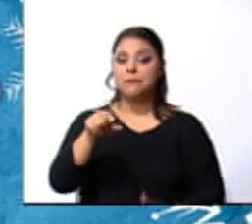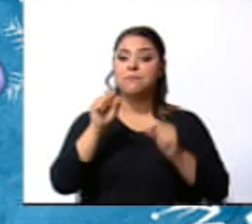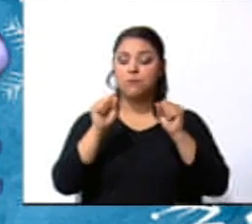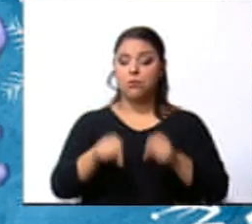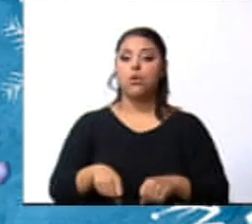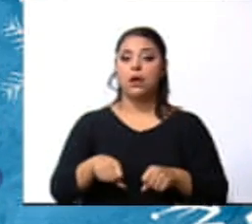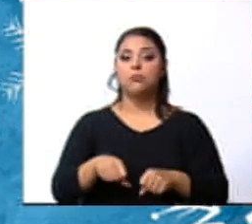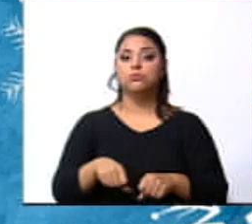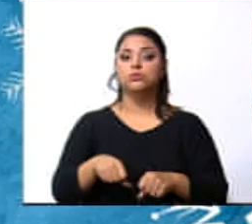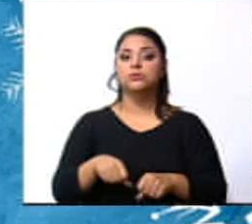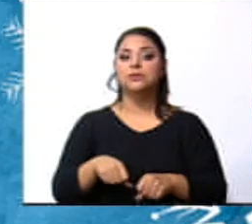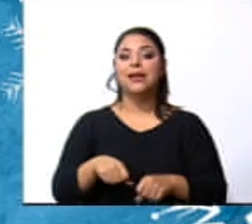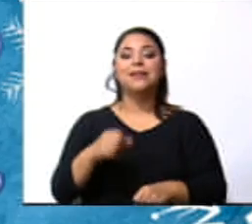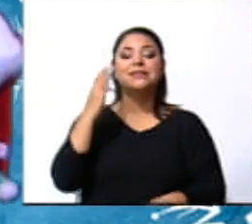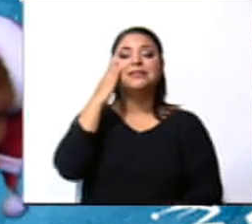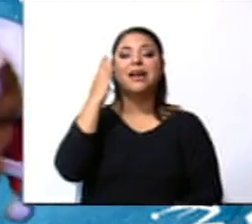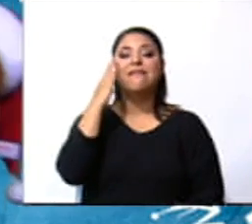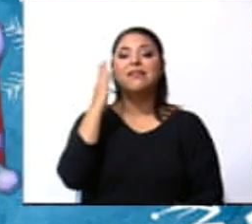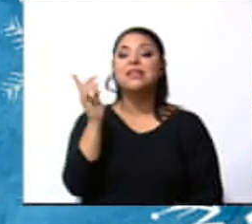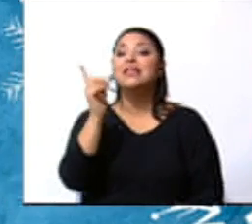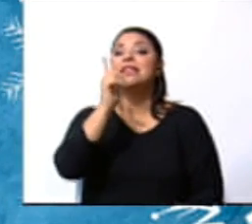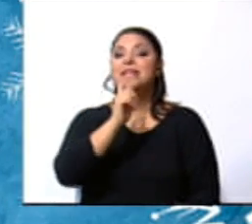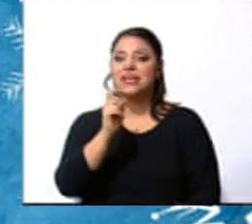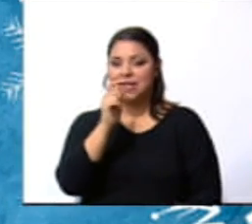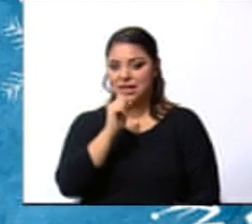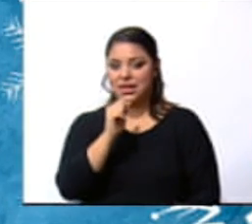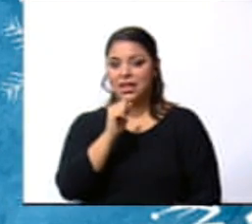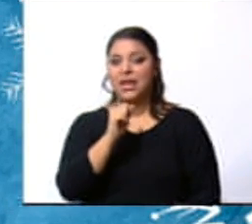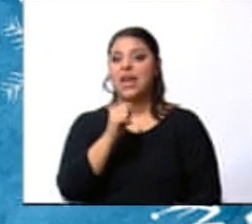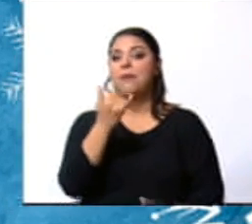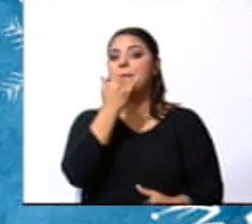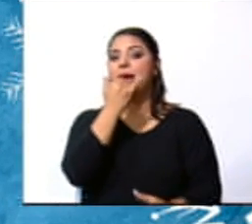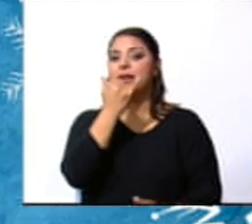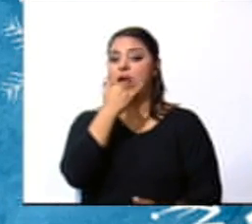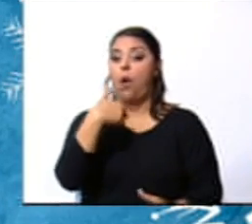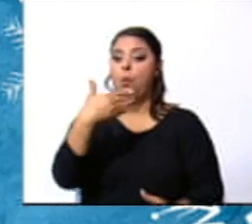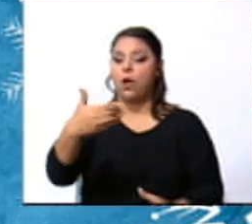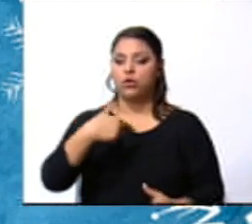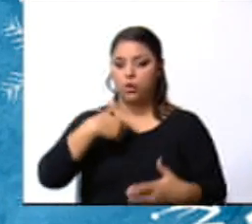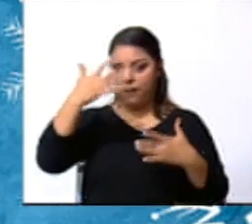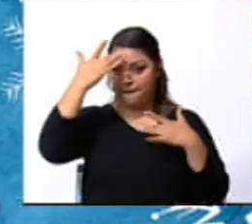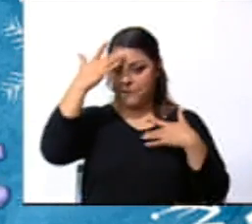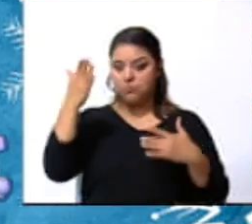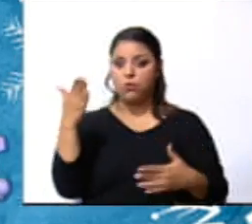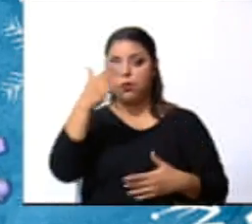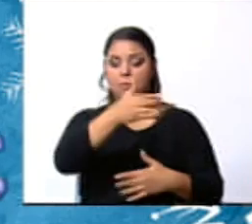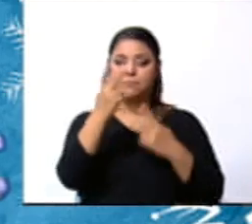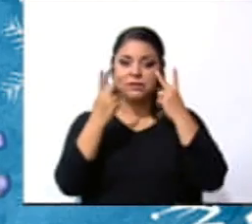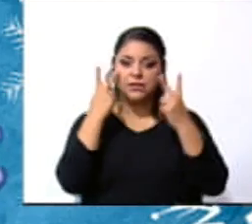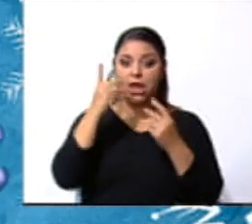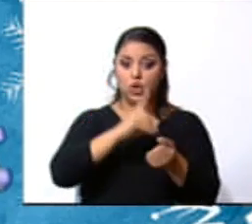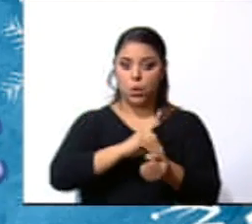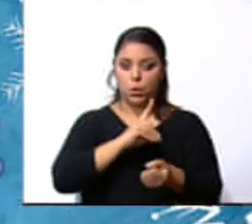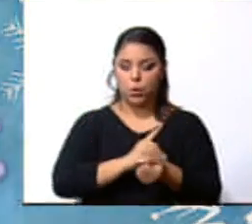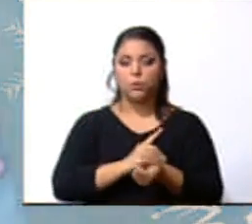partner about health and a visit to the doctor. So, hello, Eduardo.